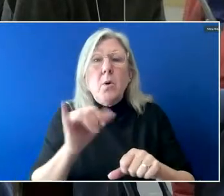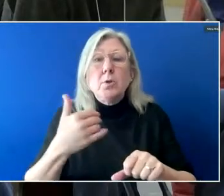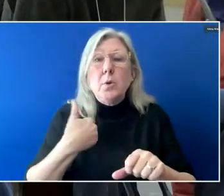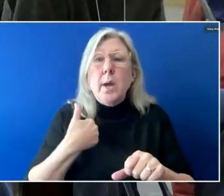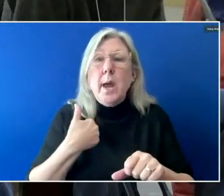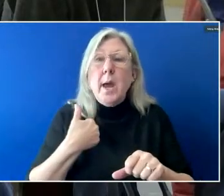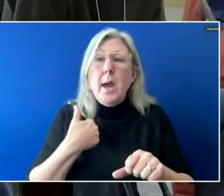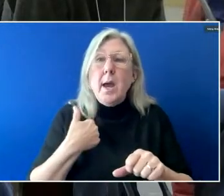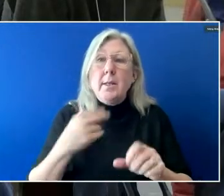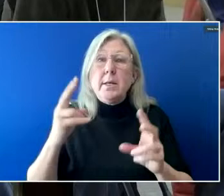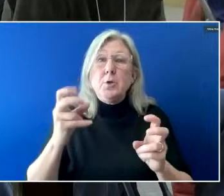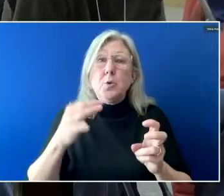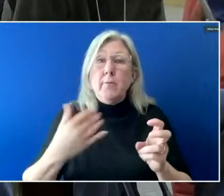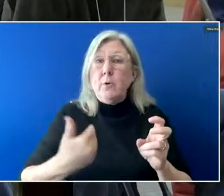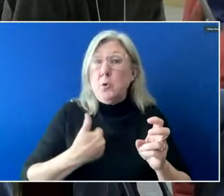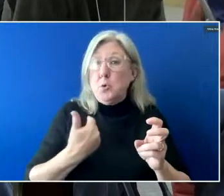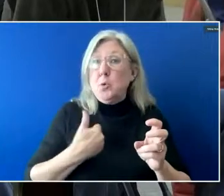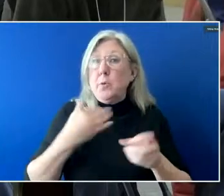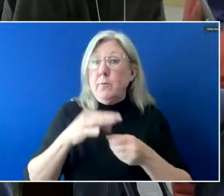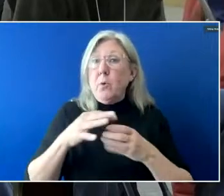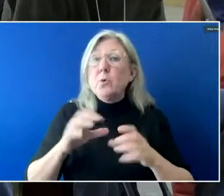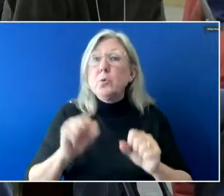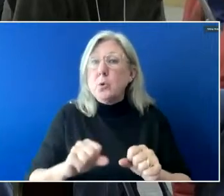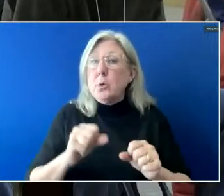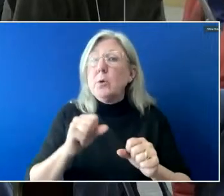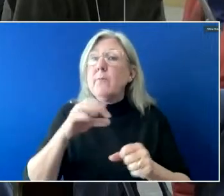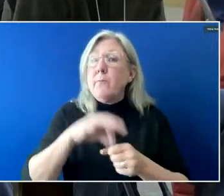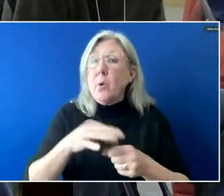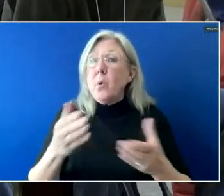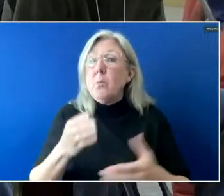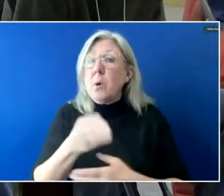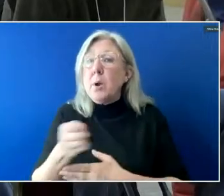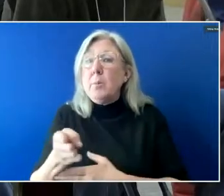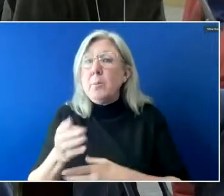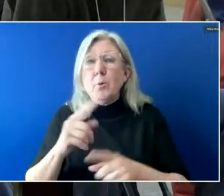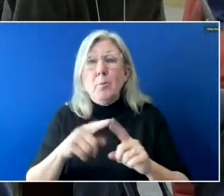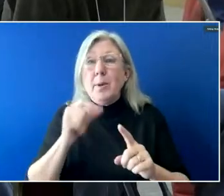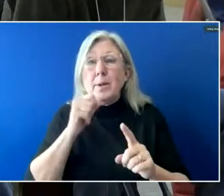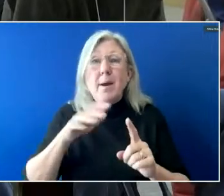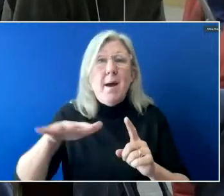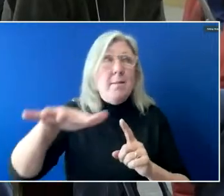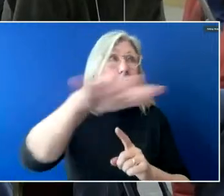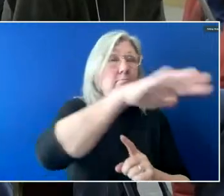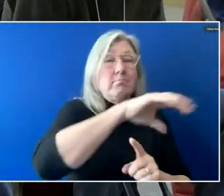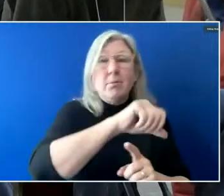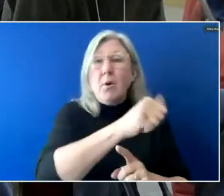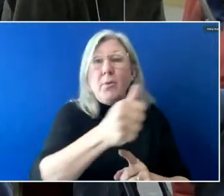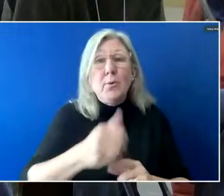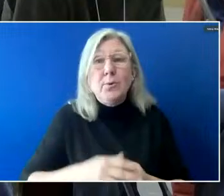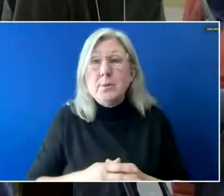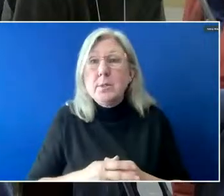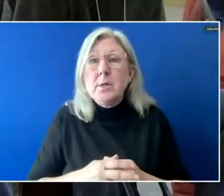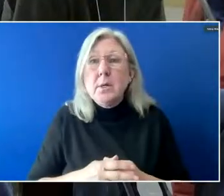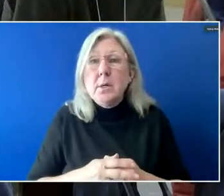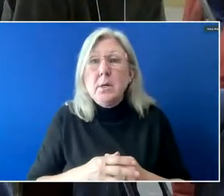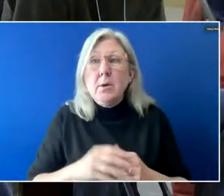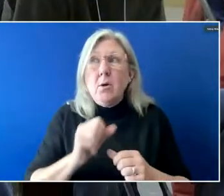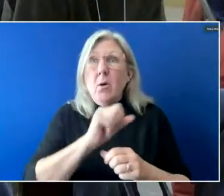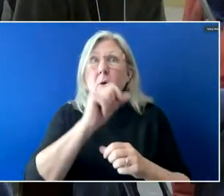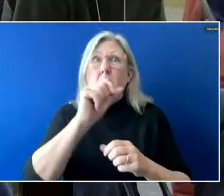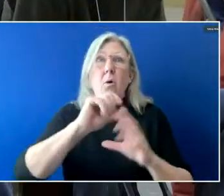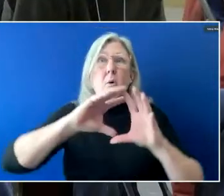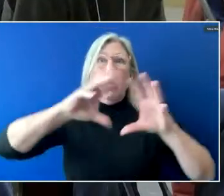in Brattleboro but not in the others you put all that together and this is going to create a pressure for